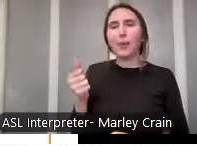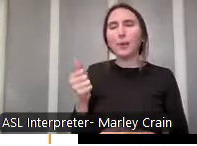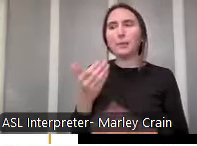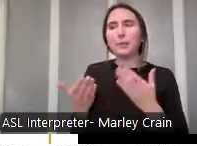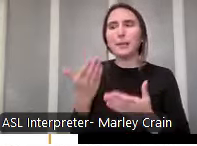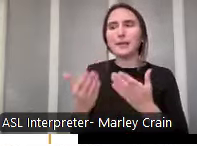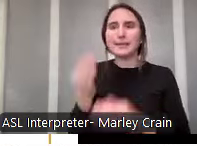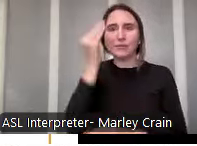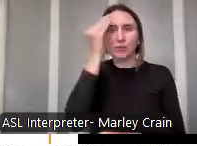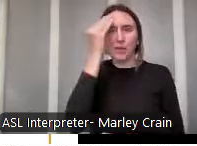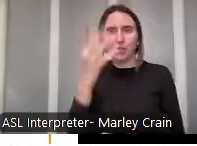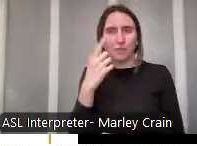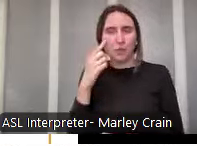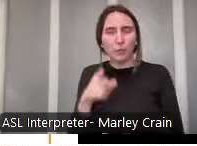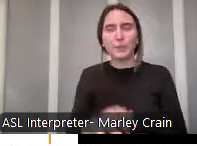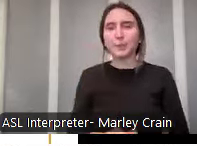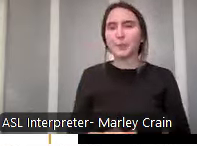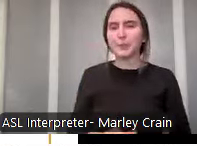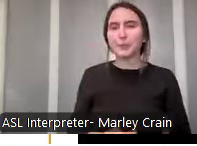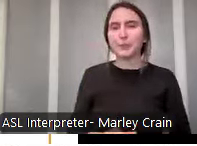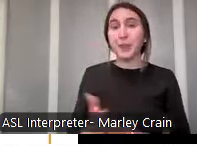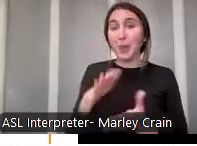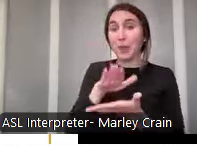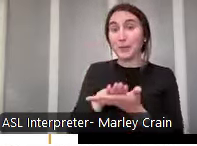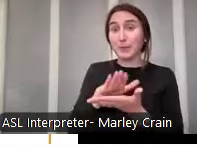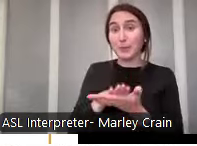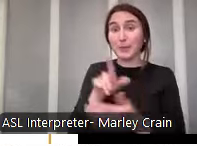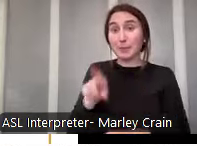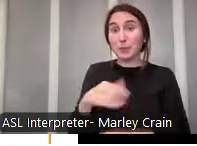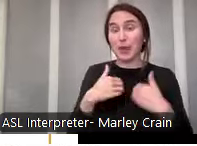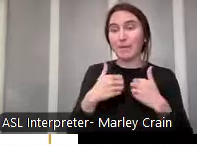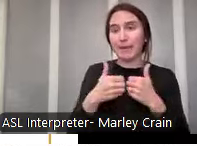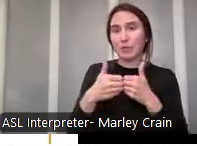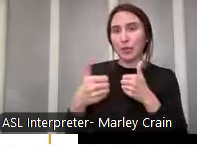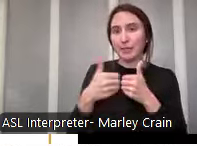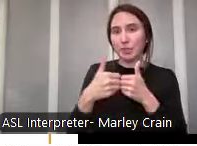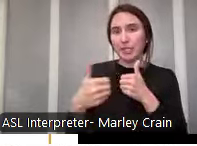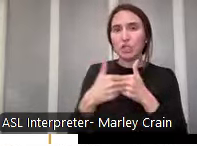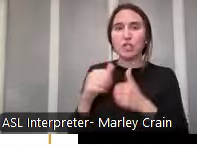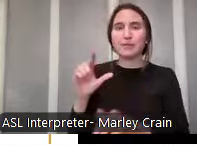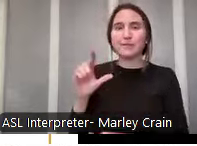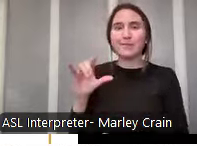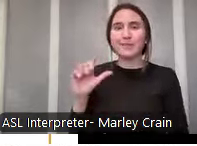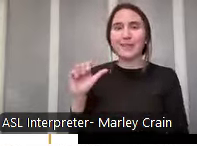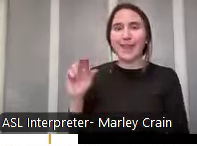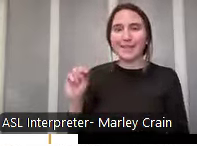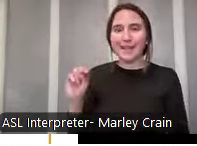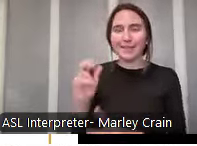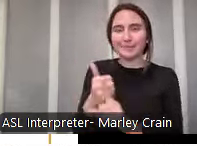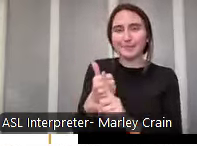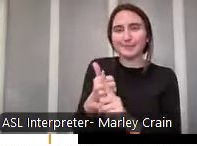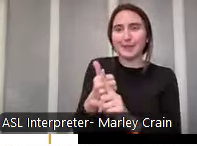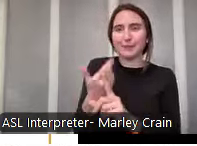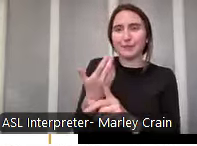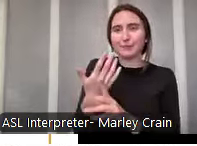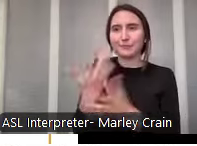other information about that. The school is supposed to have a transportation liaison who you can talk to and find out.